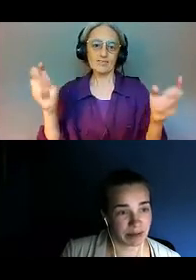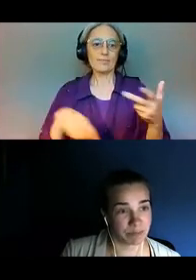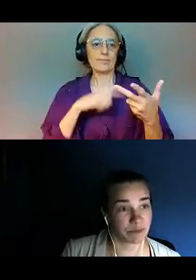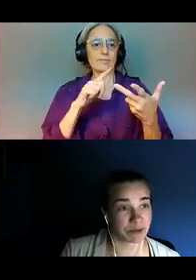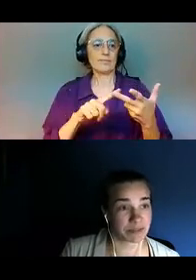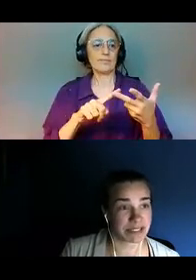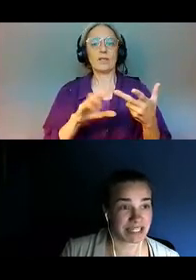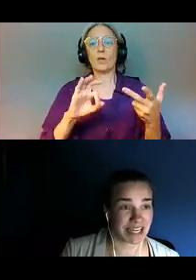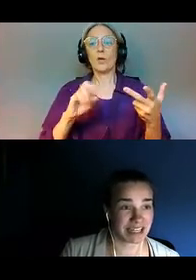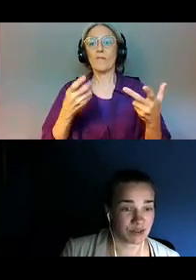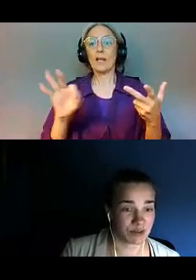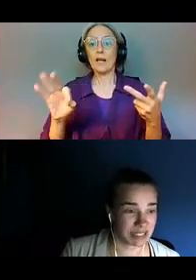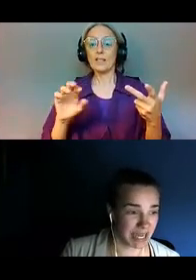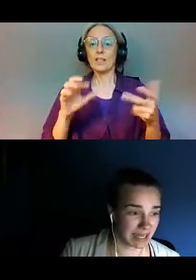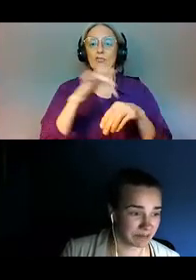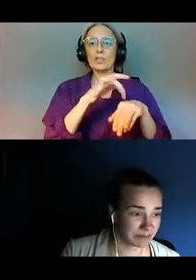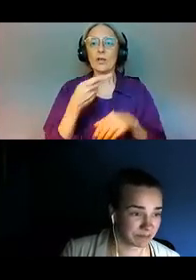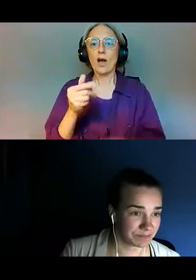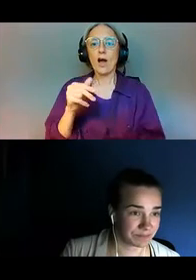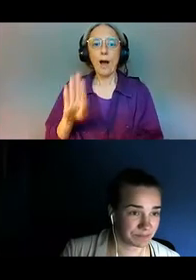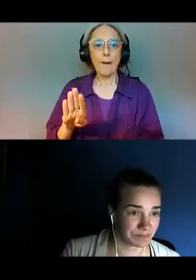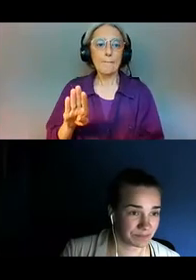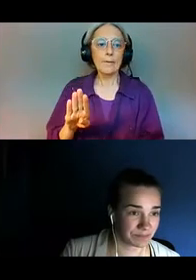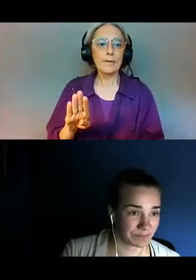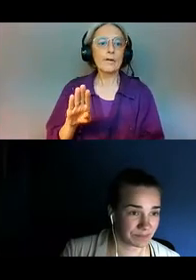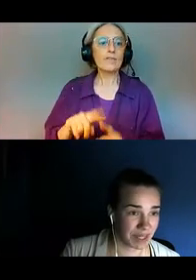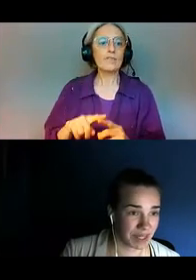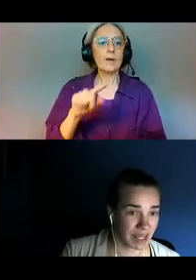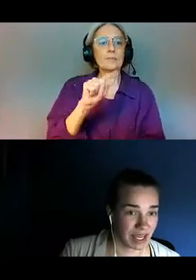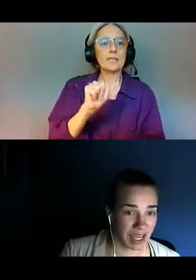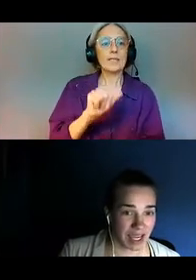hub from TA to TA.